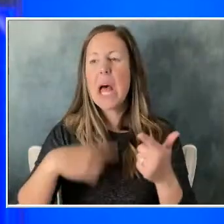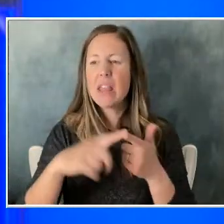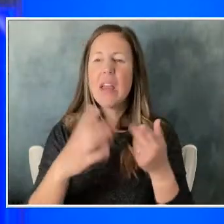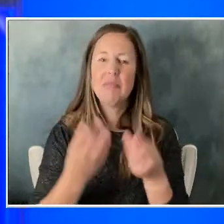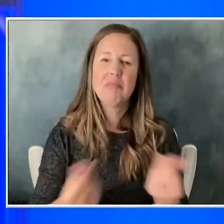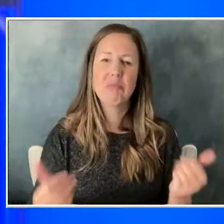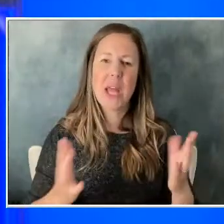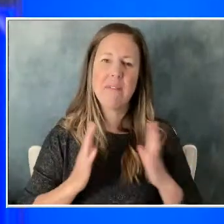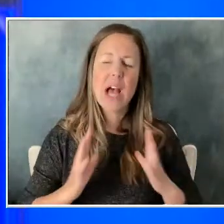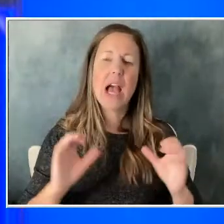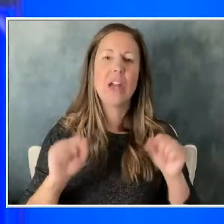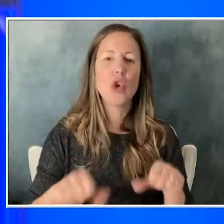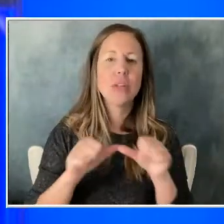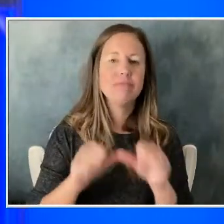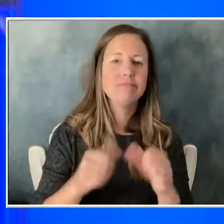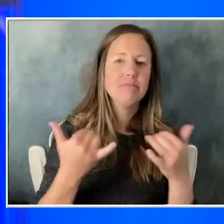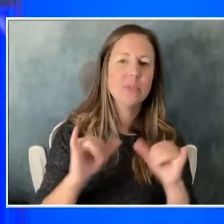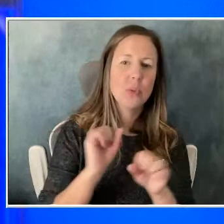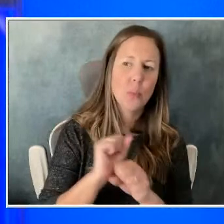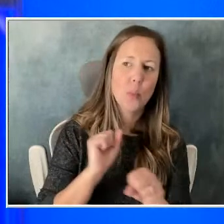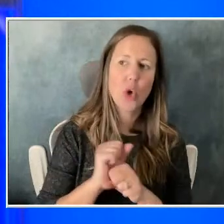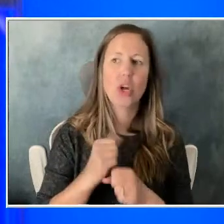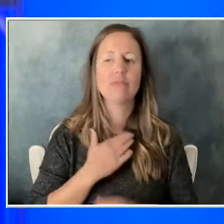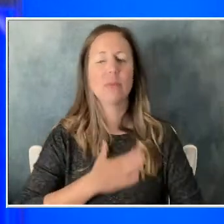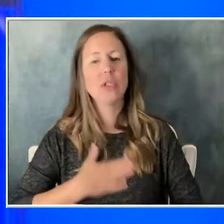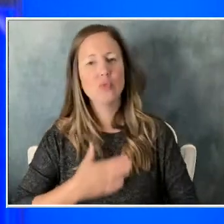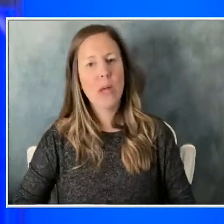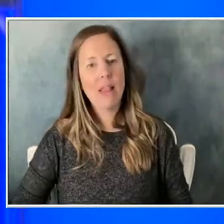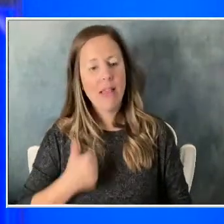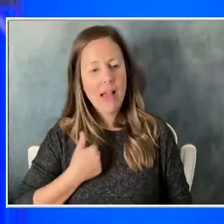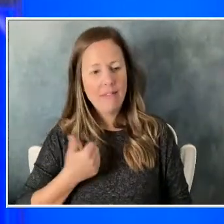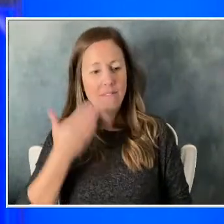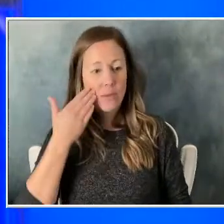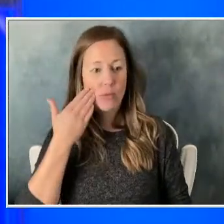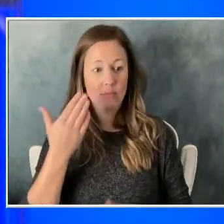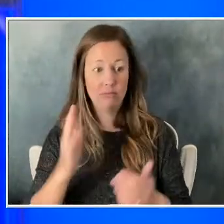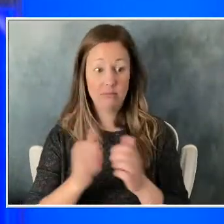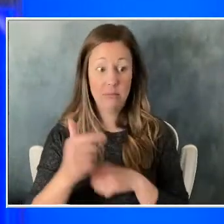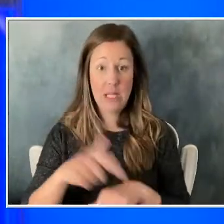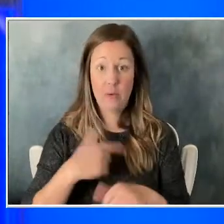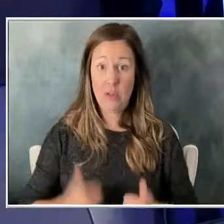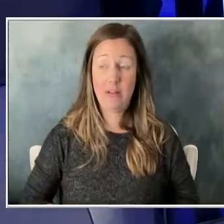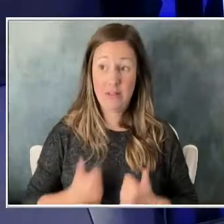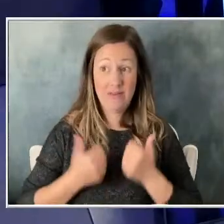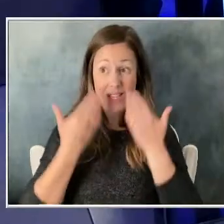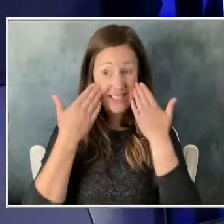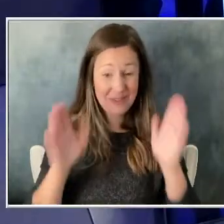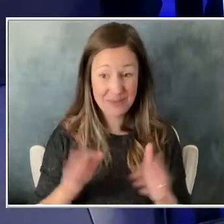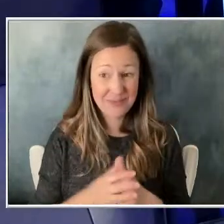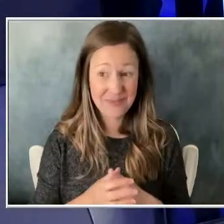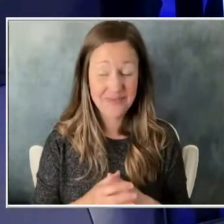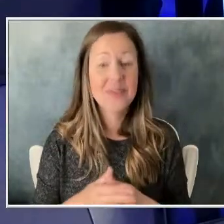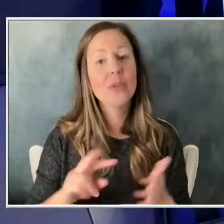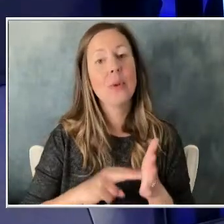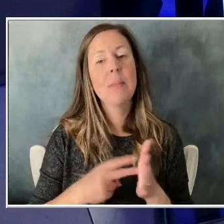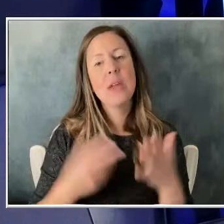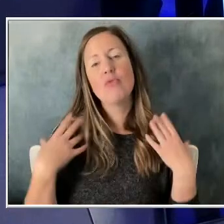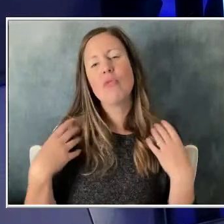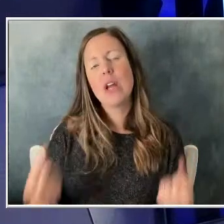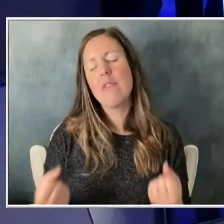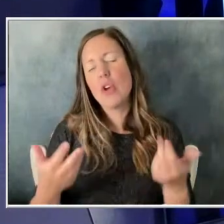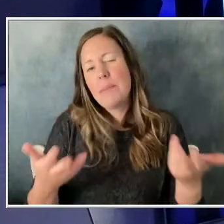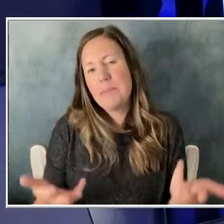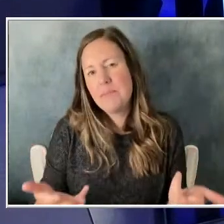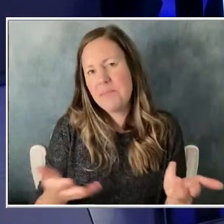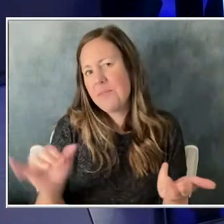and enjoying life, because I didn't know how long it was going to be. So the recovery, tell us a little bit about that recovery, how long it